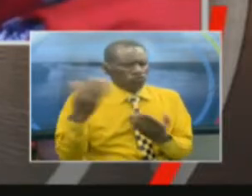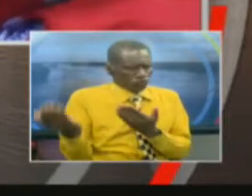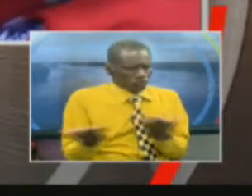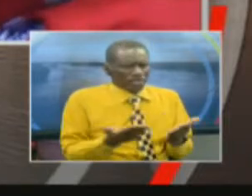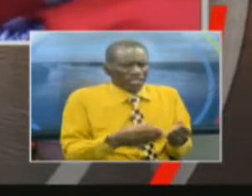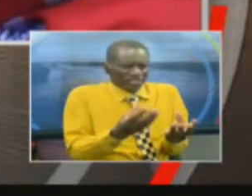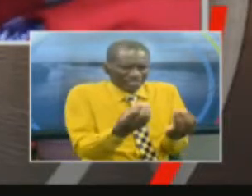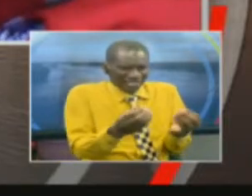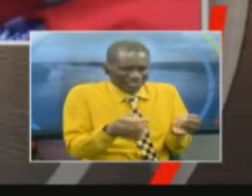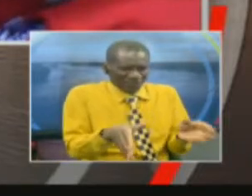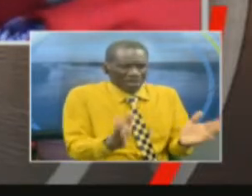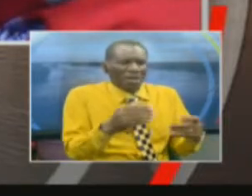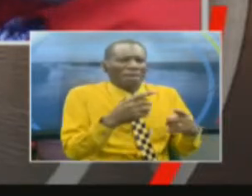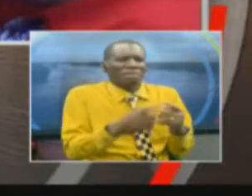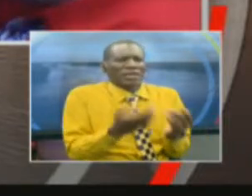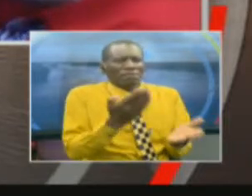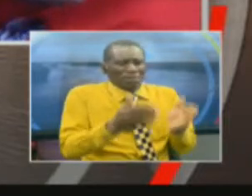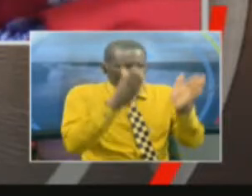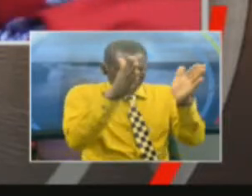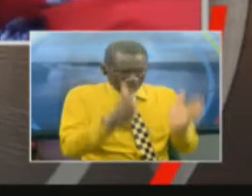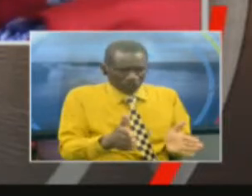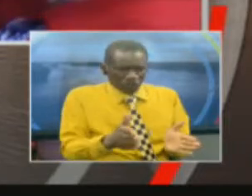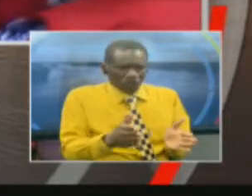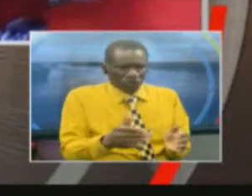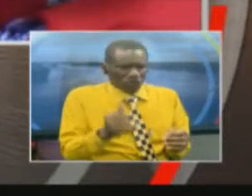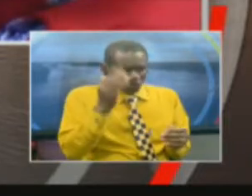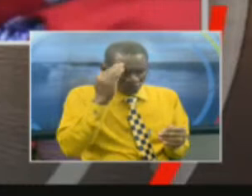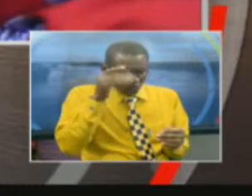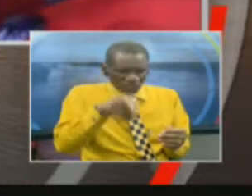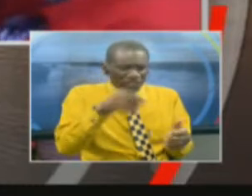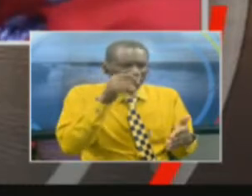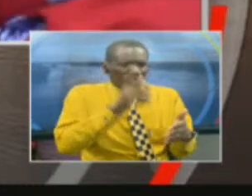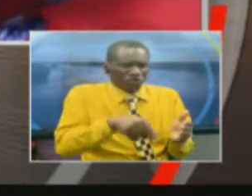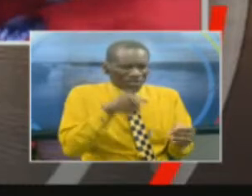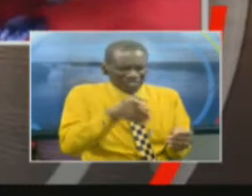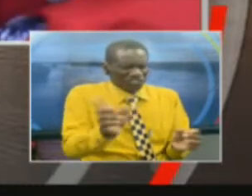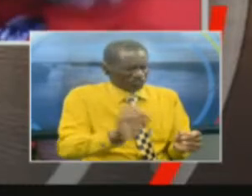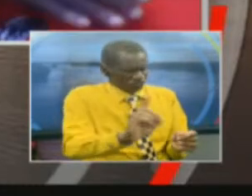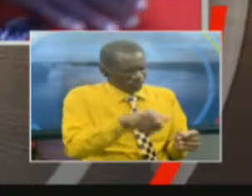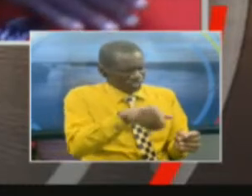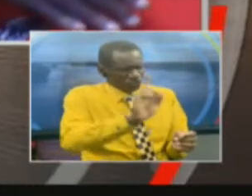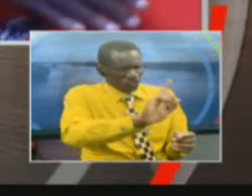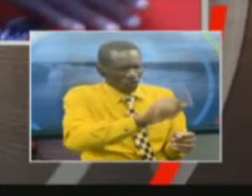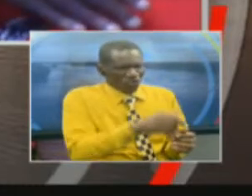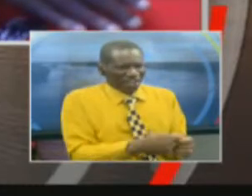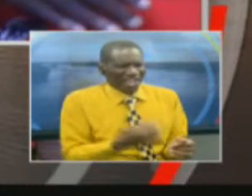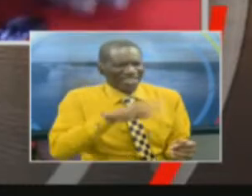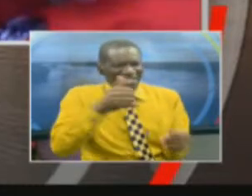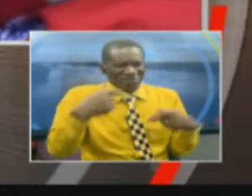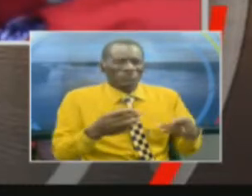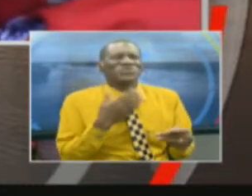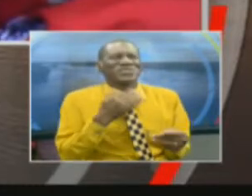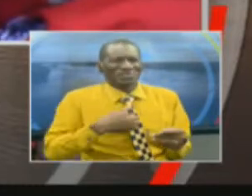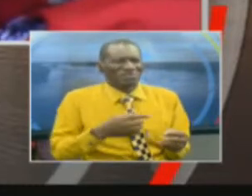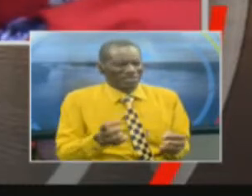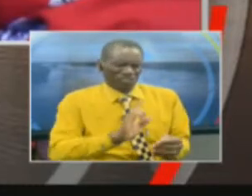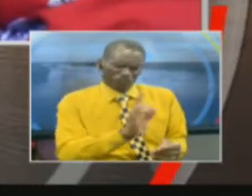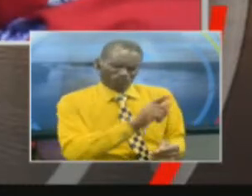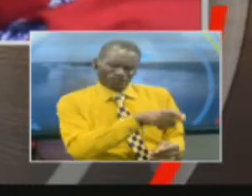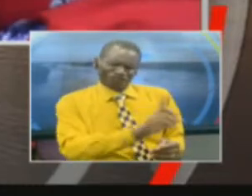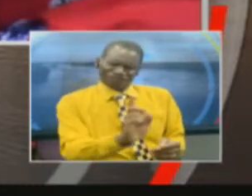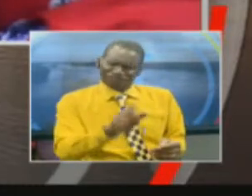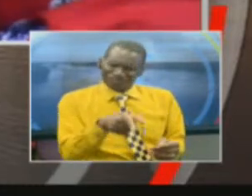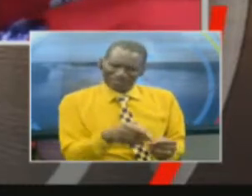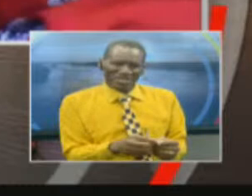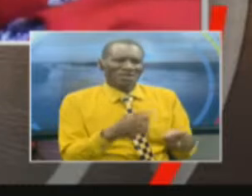bit lightly, but maybe somebody, you have a list. This is what, this one no, this one no, this one no. And just